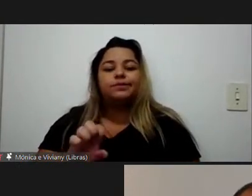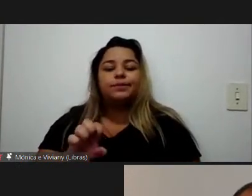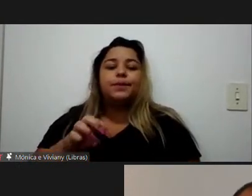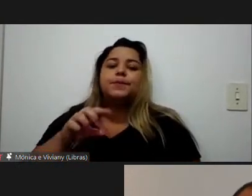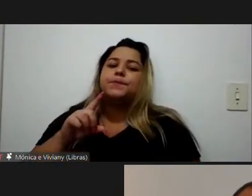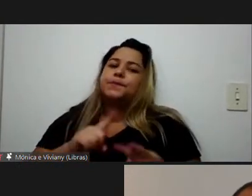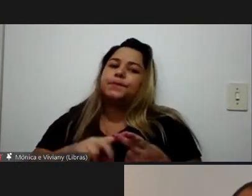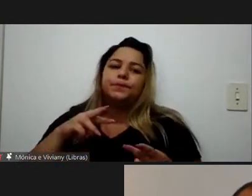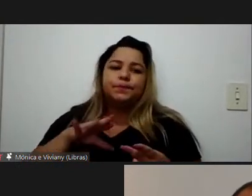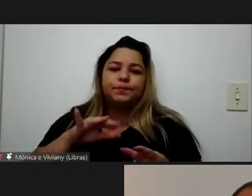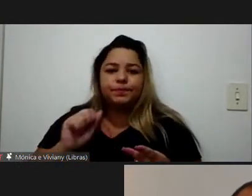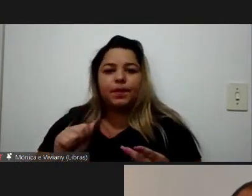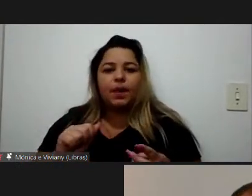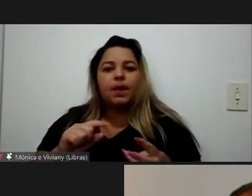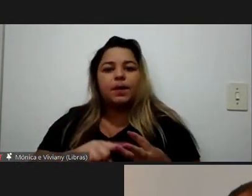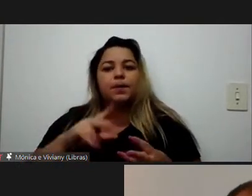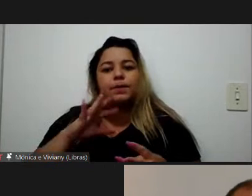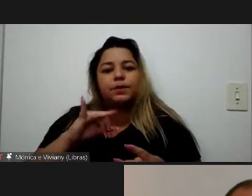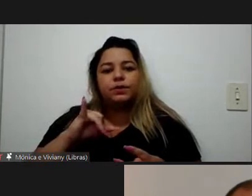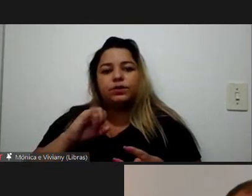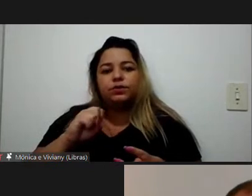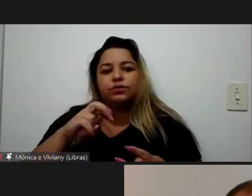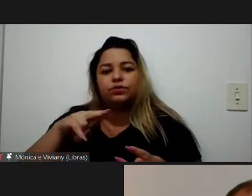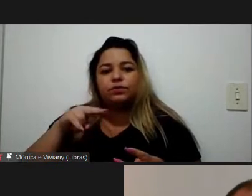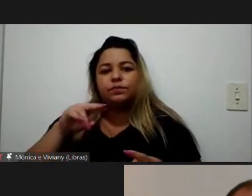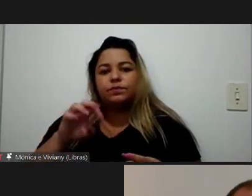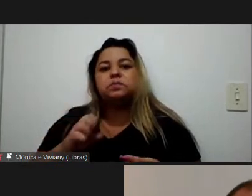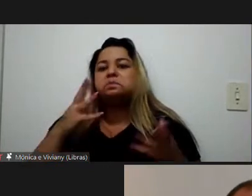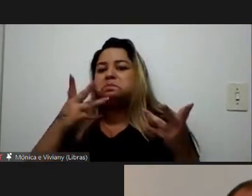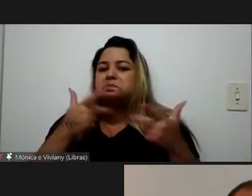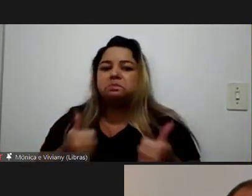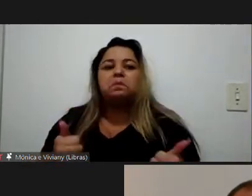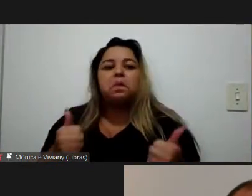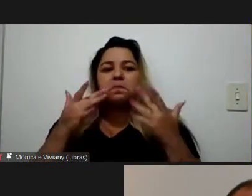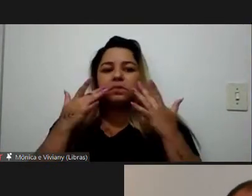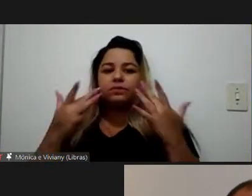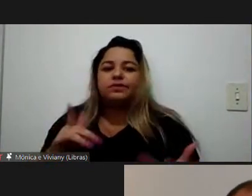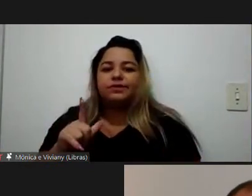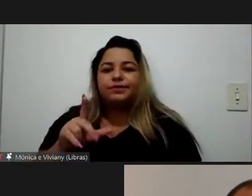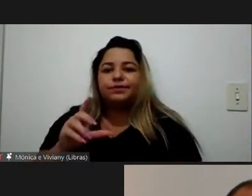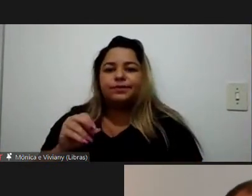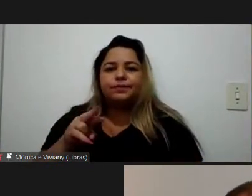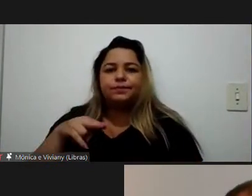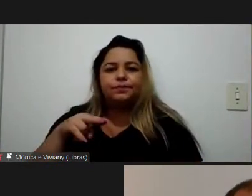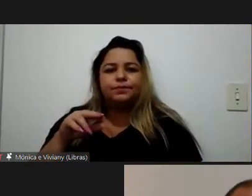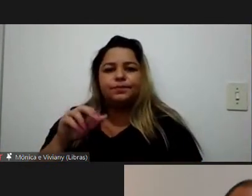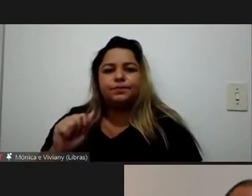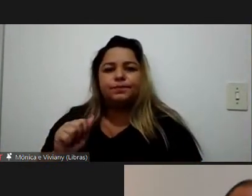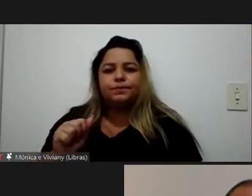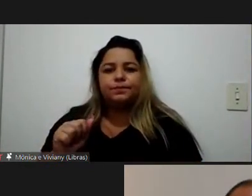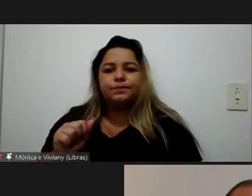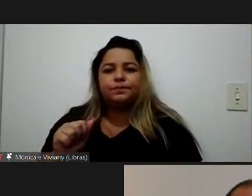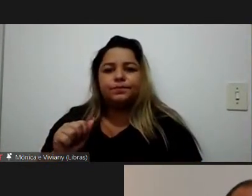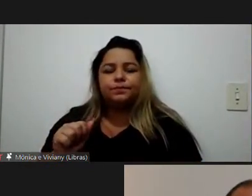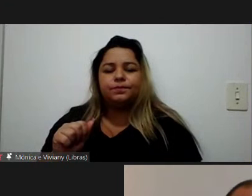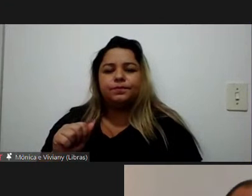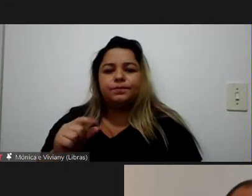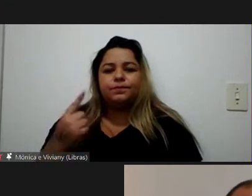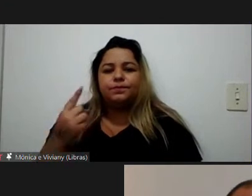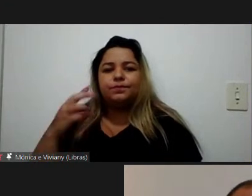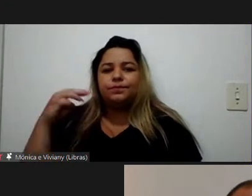pela team, excelente Dr. explanação. Peter, Maria José, Cristiane for their explanations. Thank you very much. Lorena, can I have a